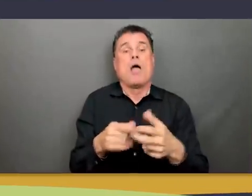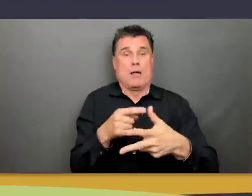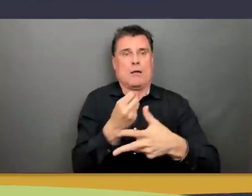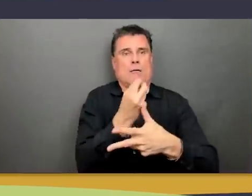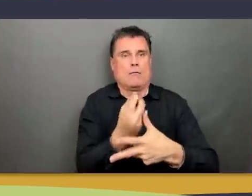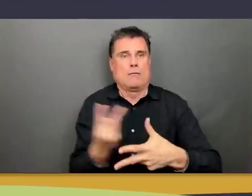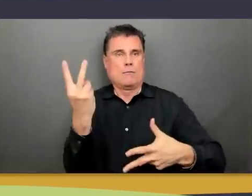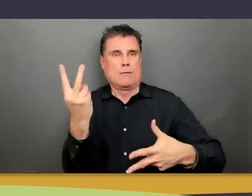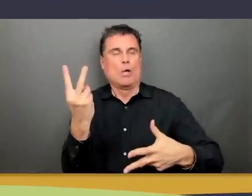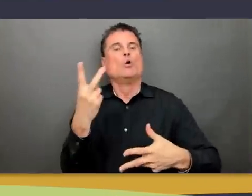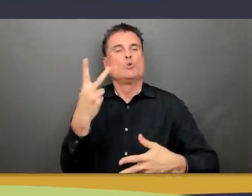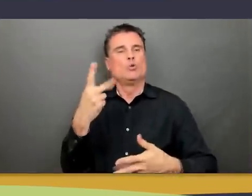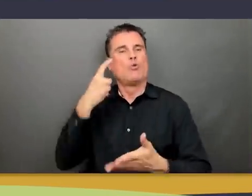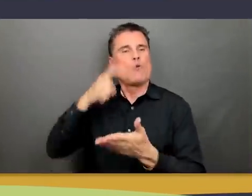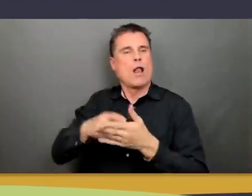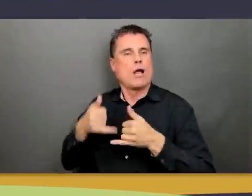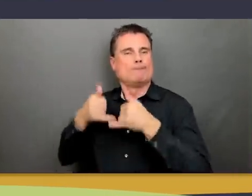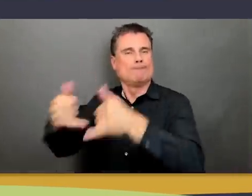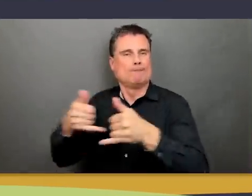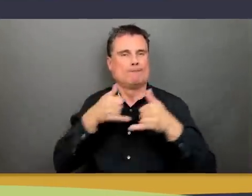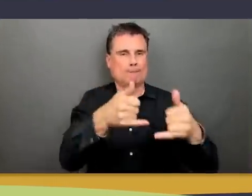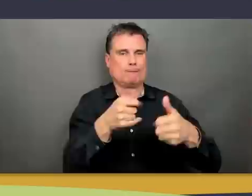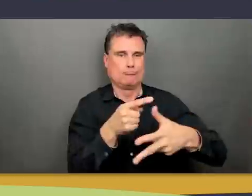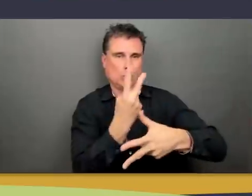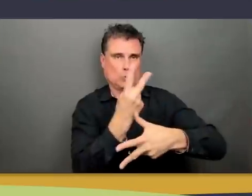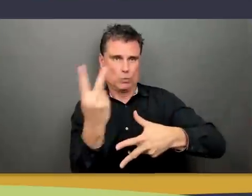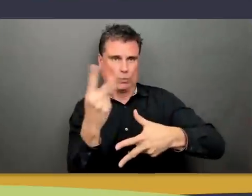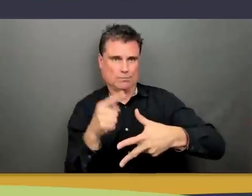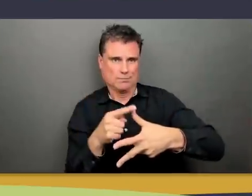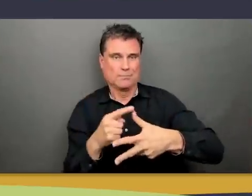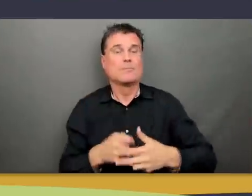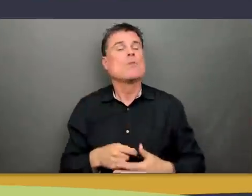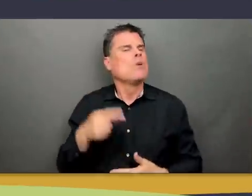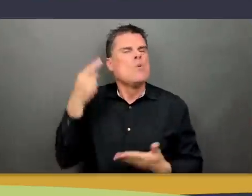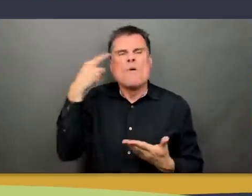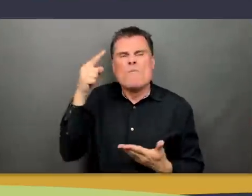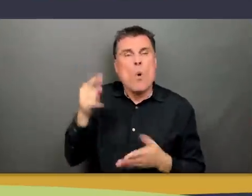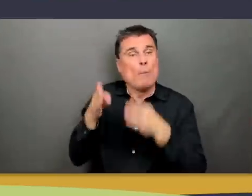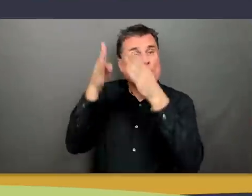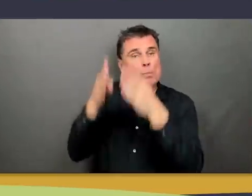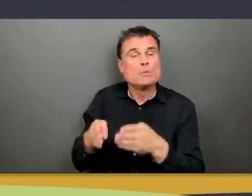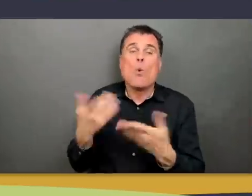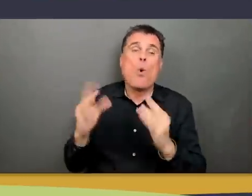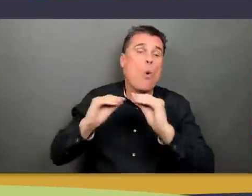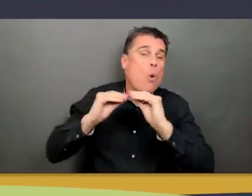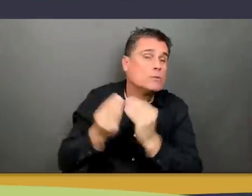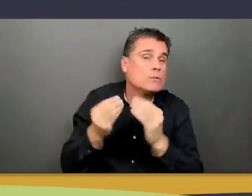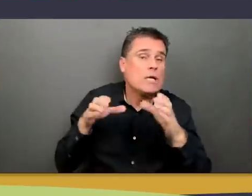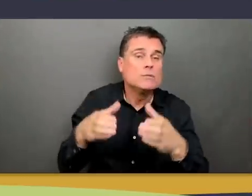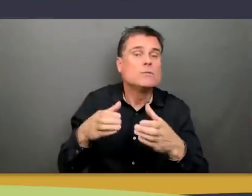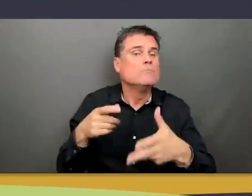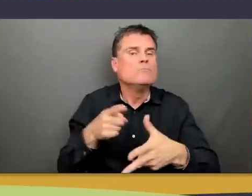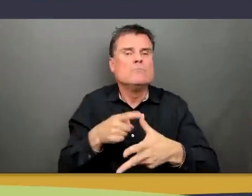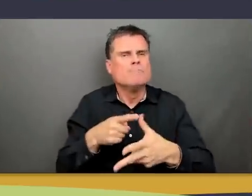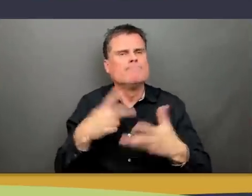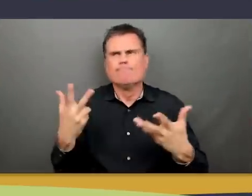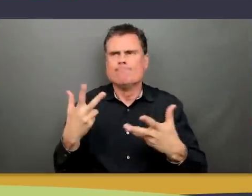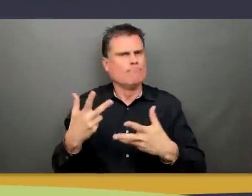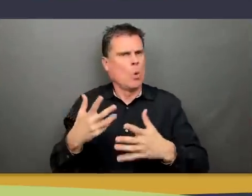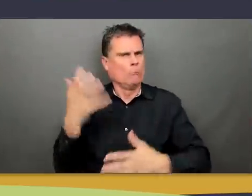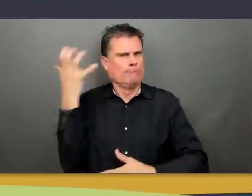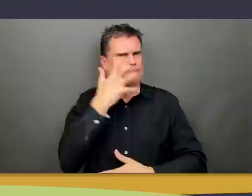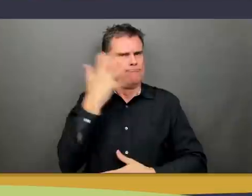an outstanding organization or individual for their work and building